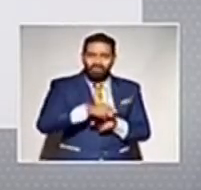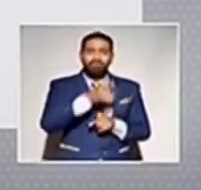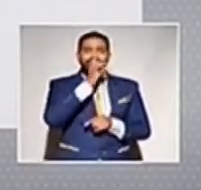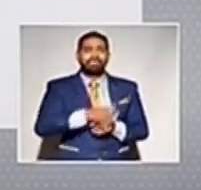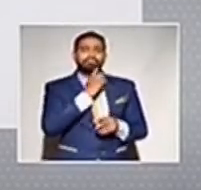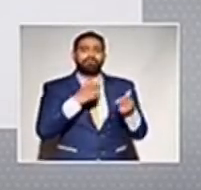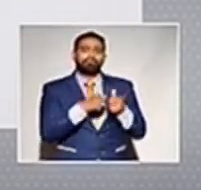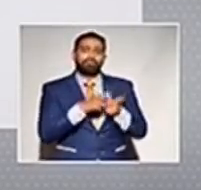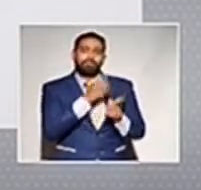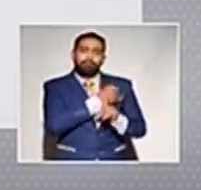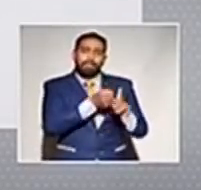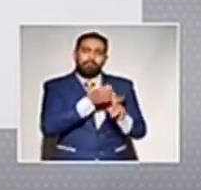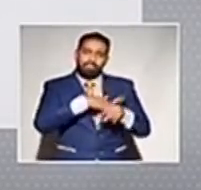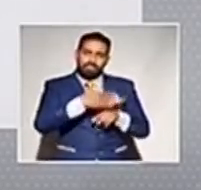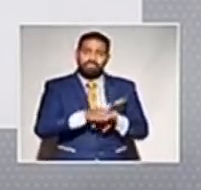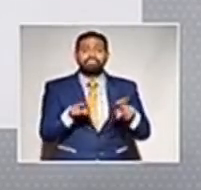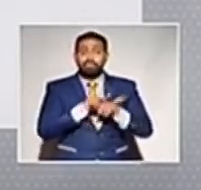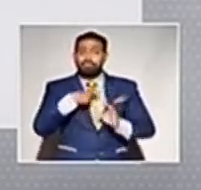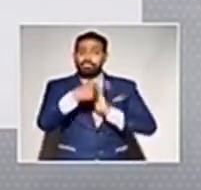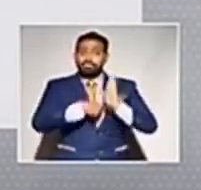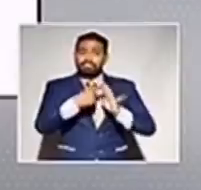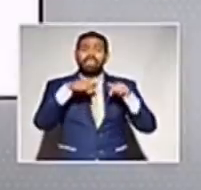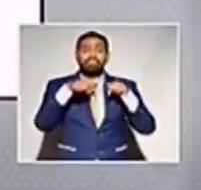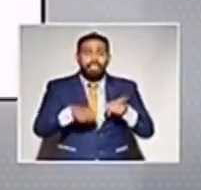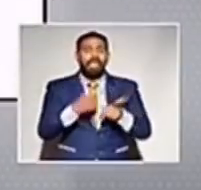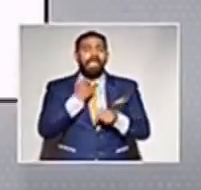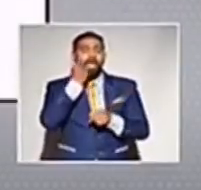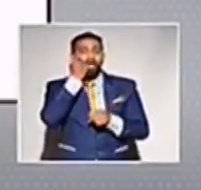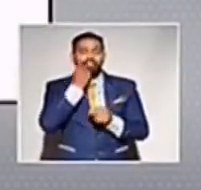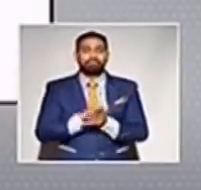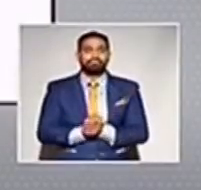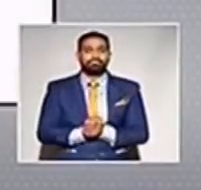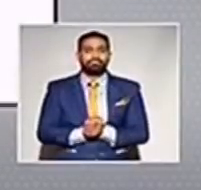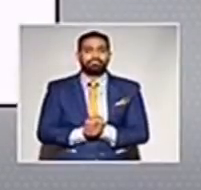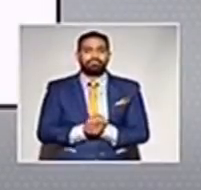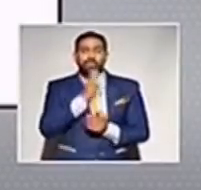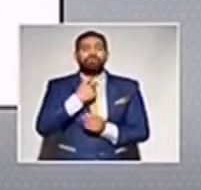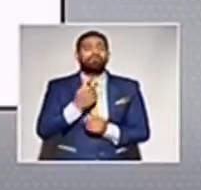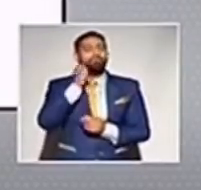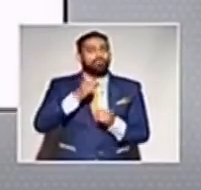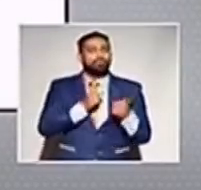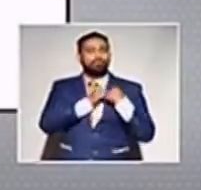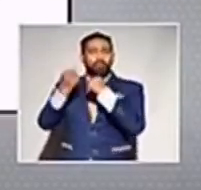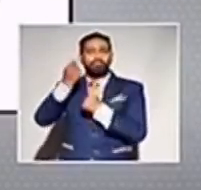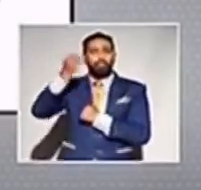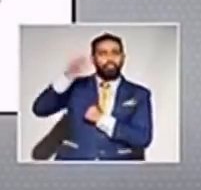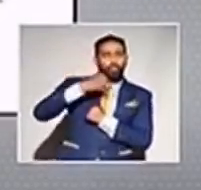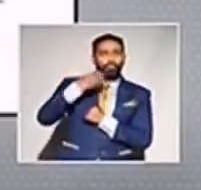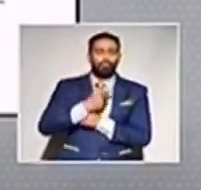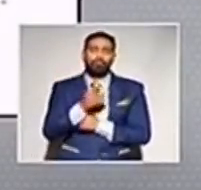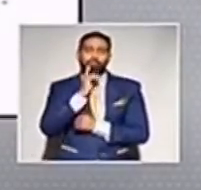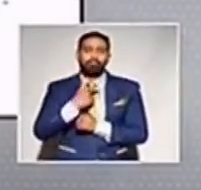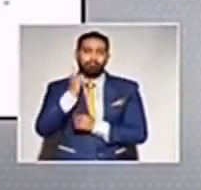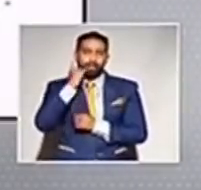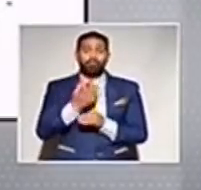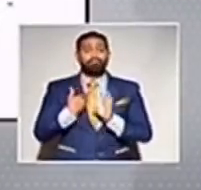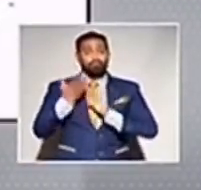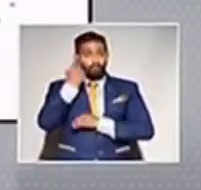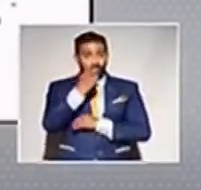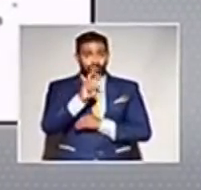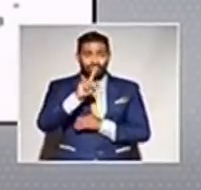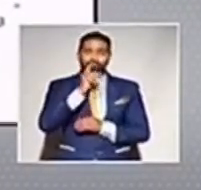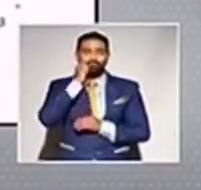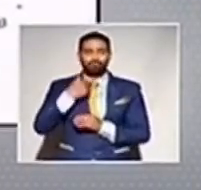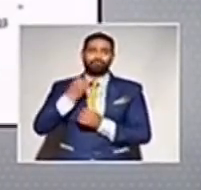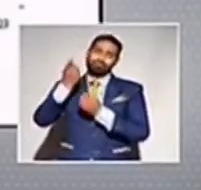fallen to the list of exceptions in terms of remittances. Although remittances stayed strong in 2021 for 22 Asian economies,